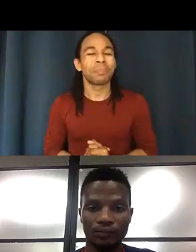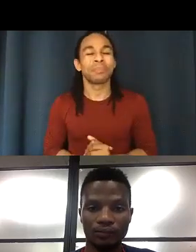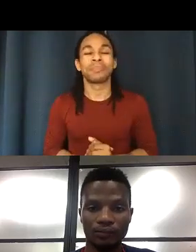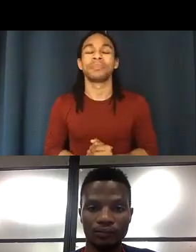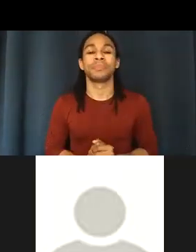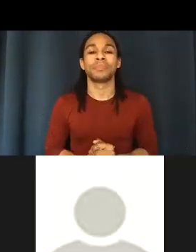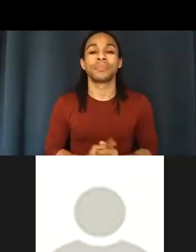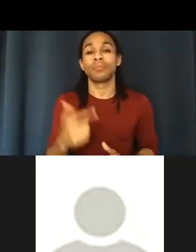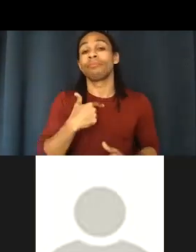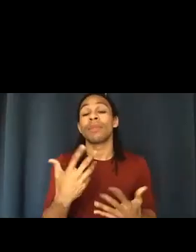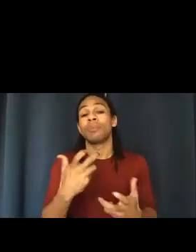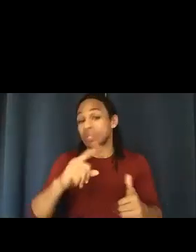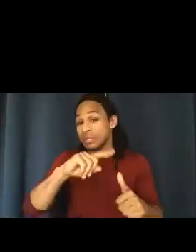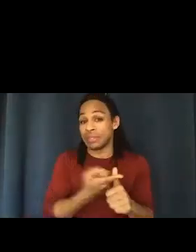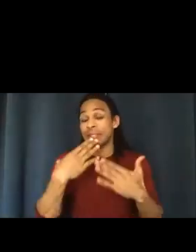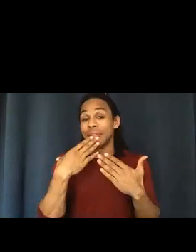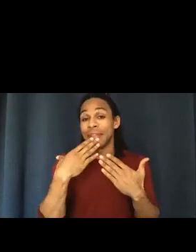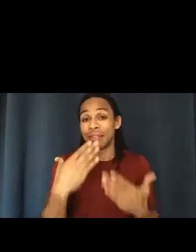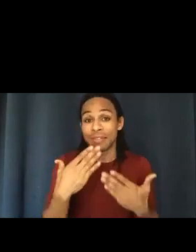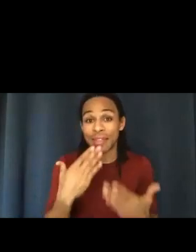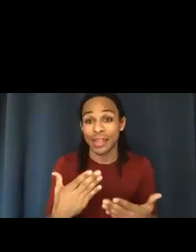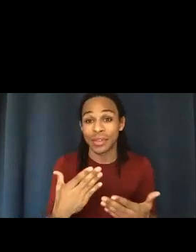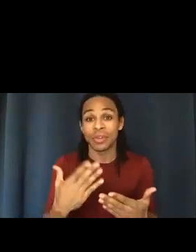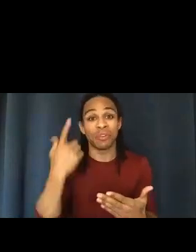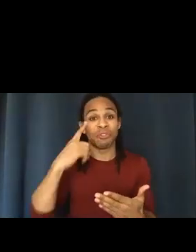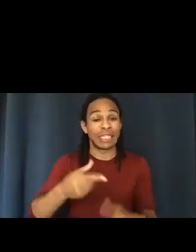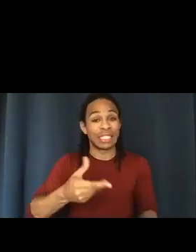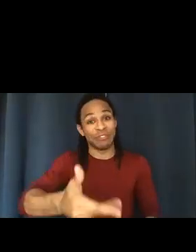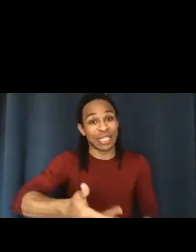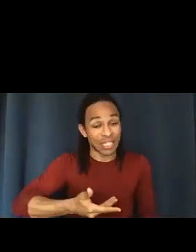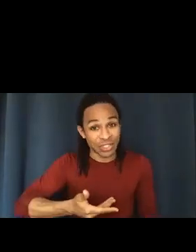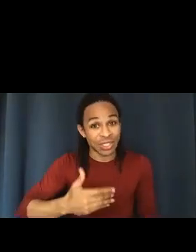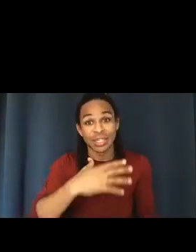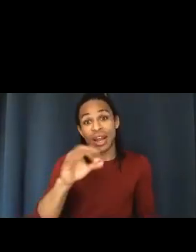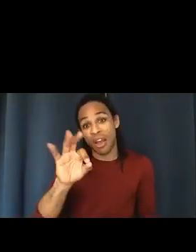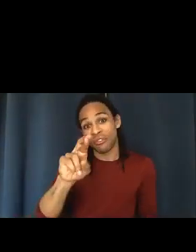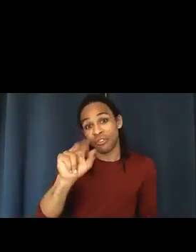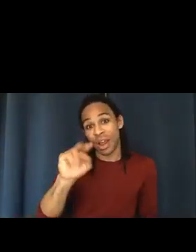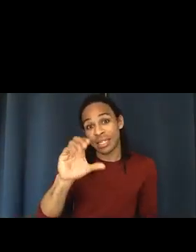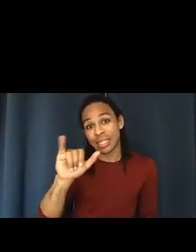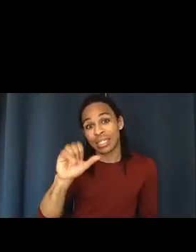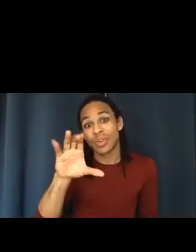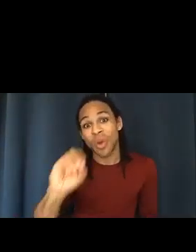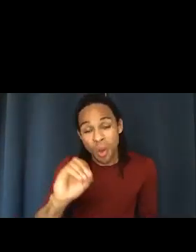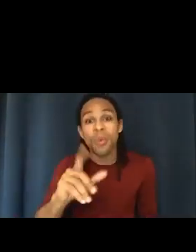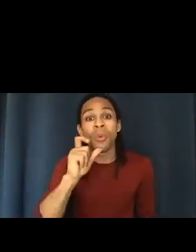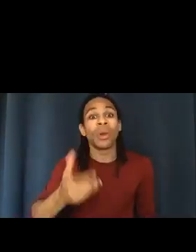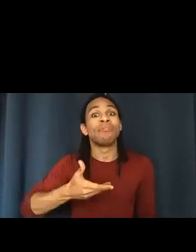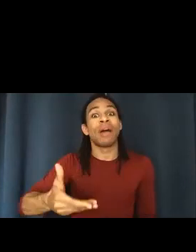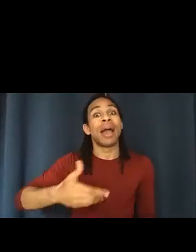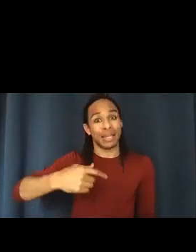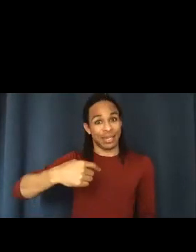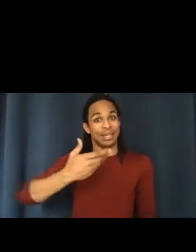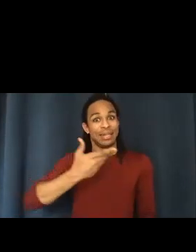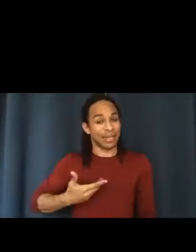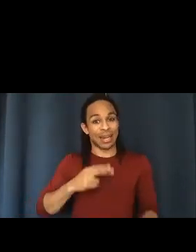I'd like to thank for this invitation, and to Francisco, who has invited us, invited the National